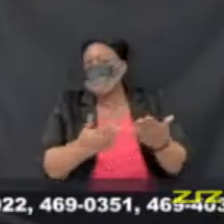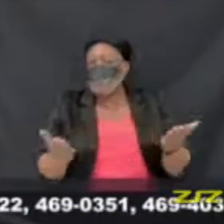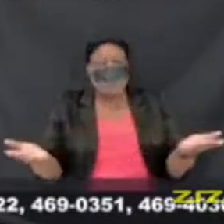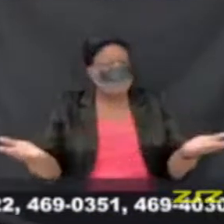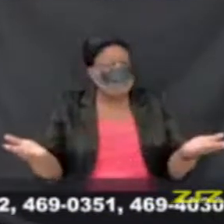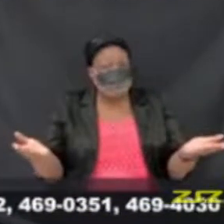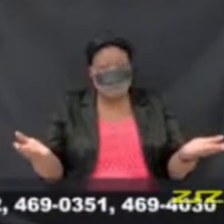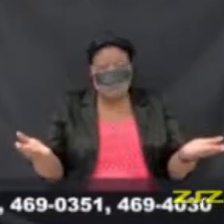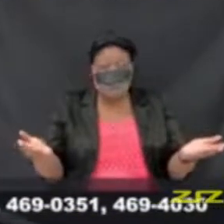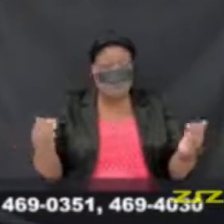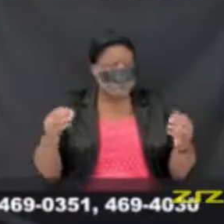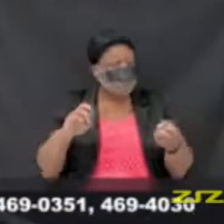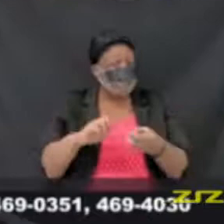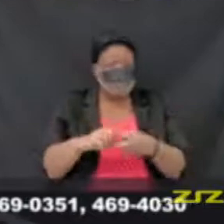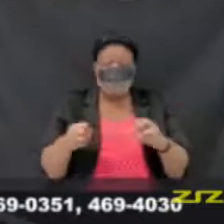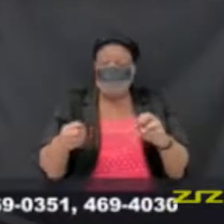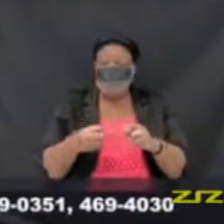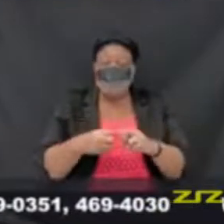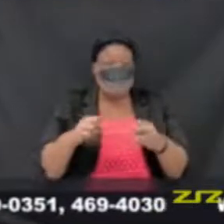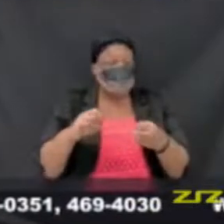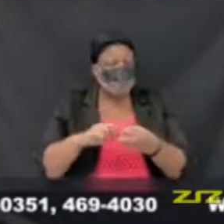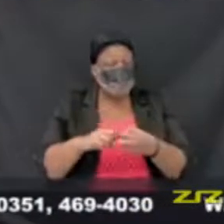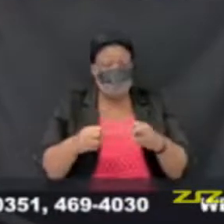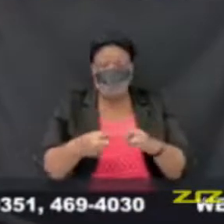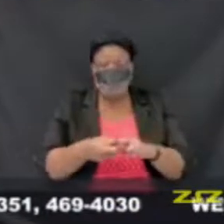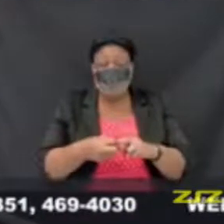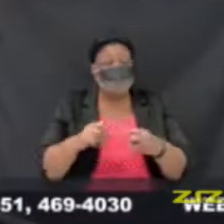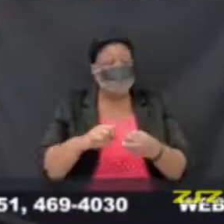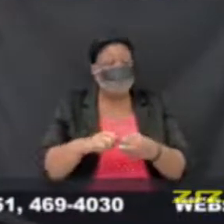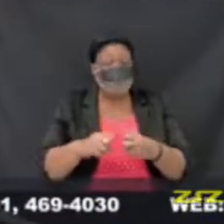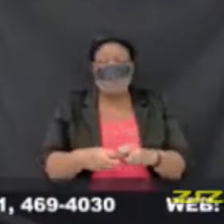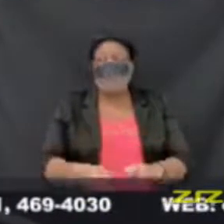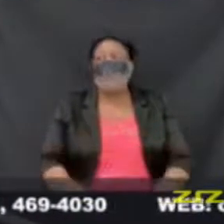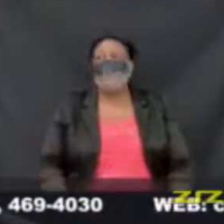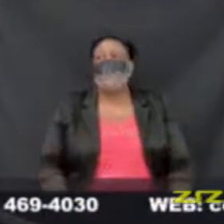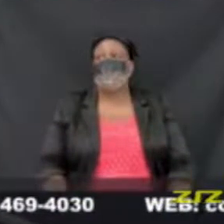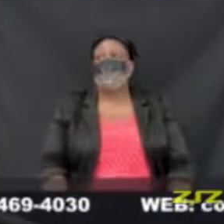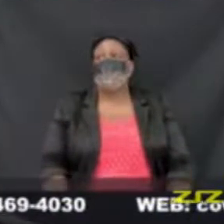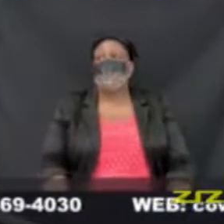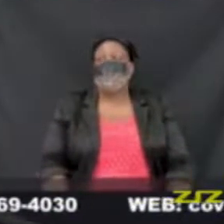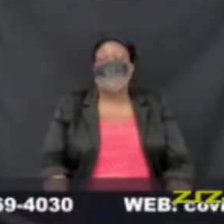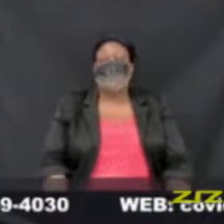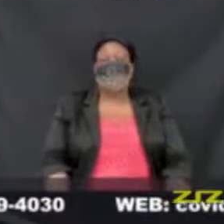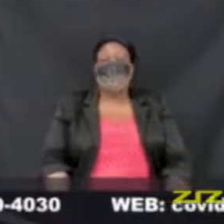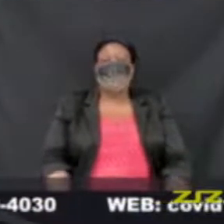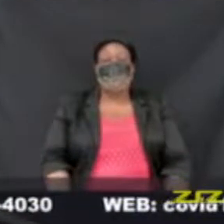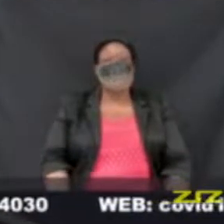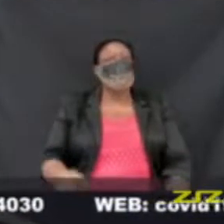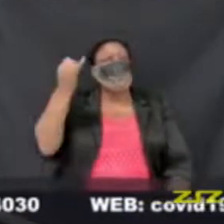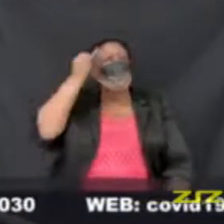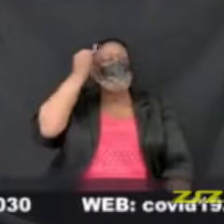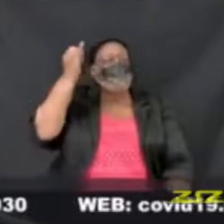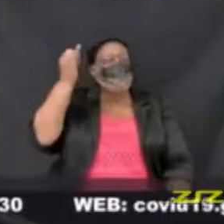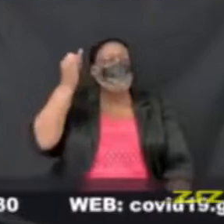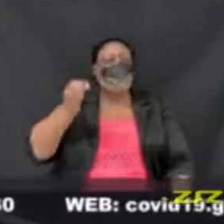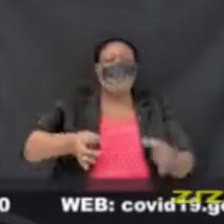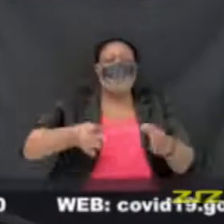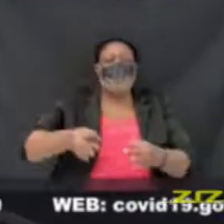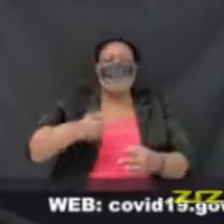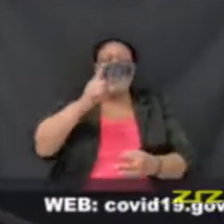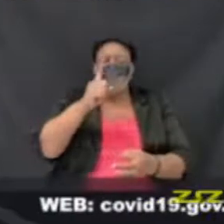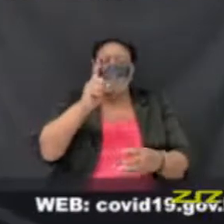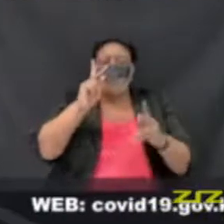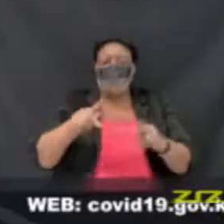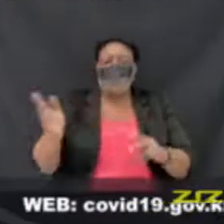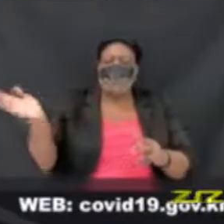some of these managers. For example, one individual comes in and is infected with the COVID-19 virus.